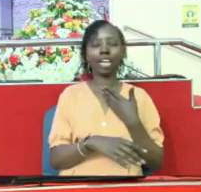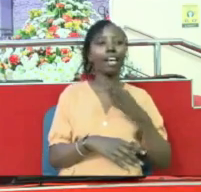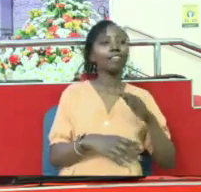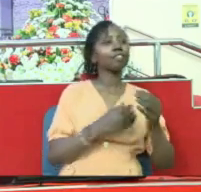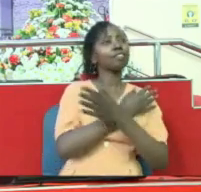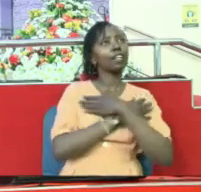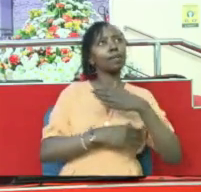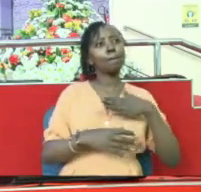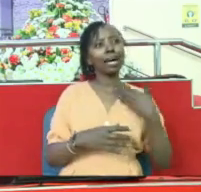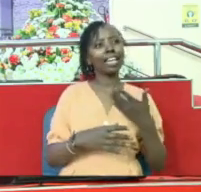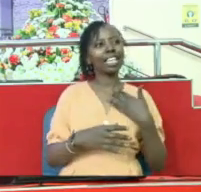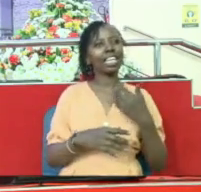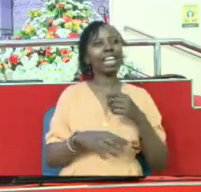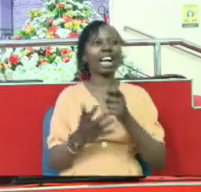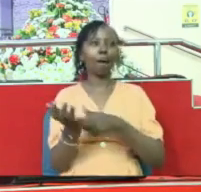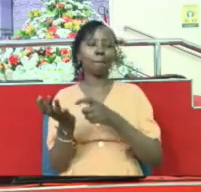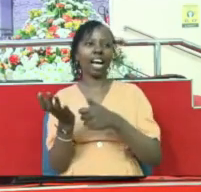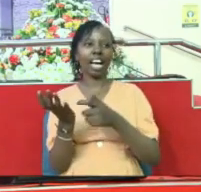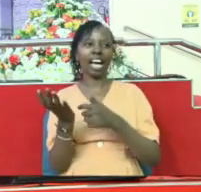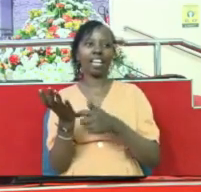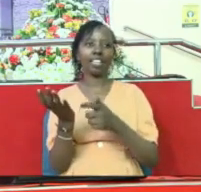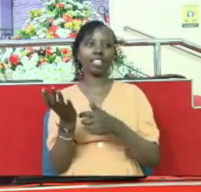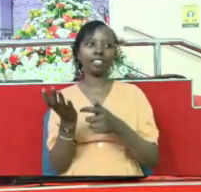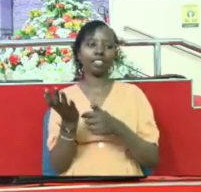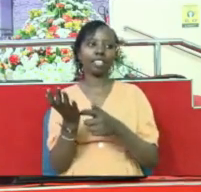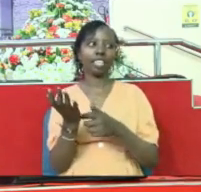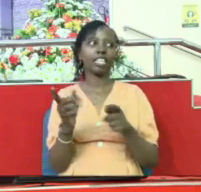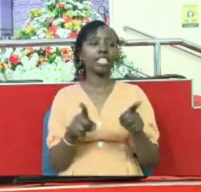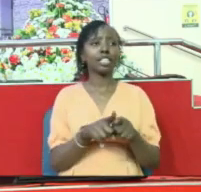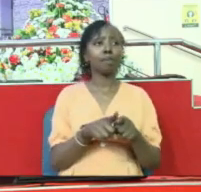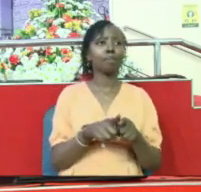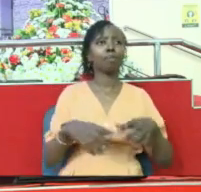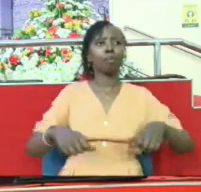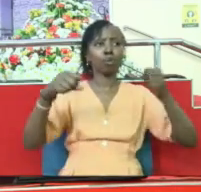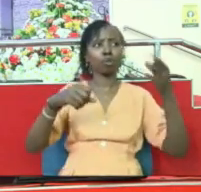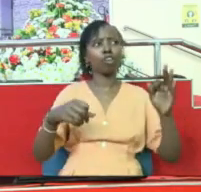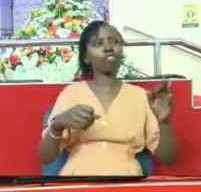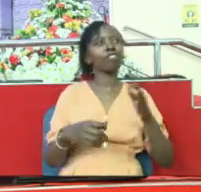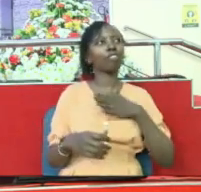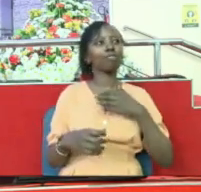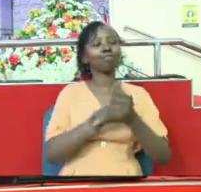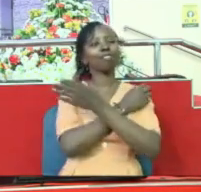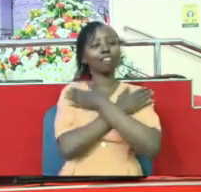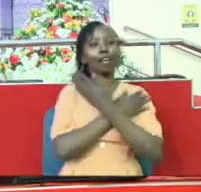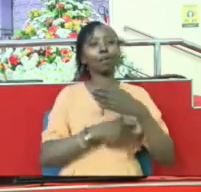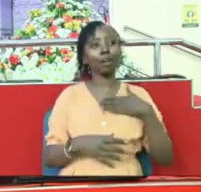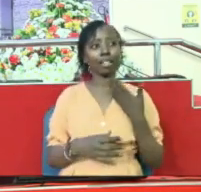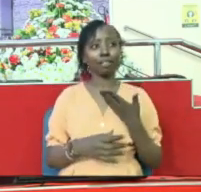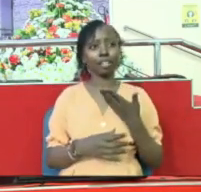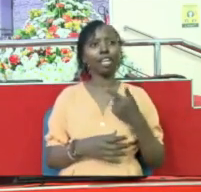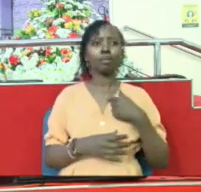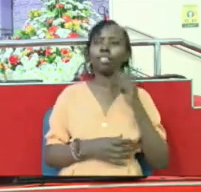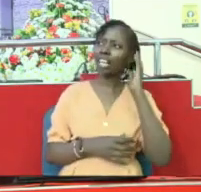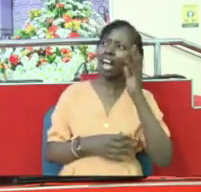yangu, ni manager wa huyo jamaa. He's a brother from Kitui, he's a manager of this guy. Akaniuliza upo wako? Akaniambia uko aje? Nikamwambia ni mzee.